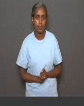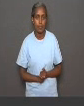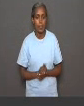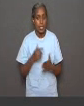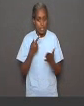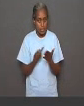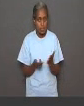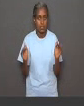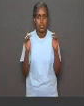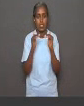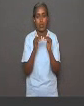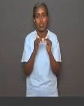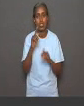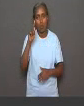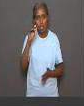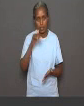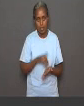This equals